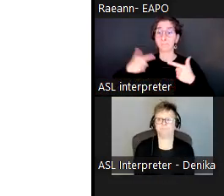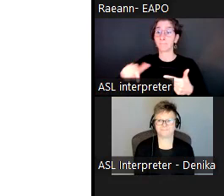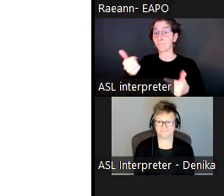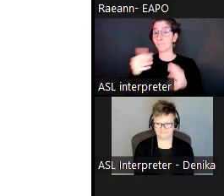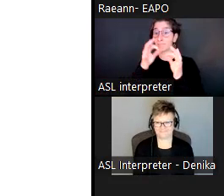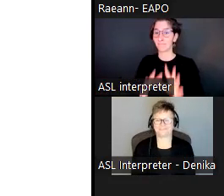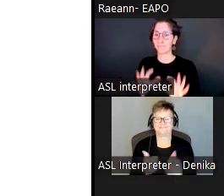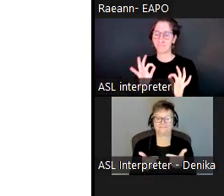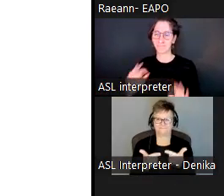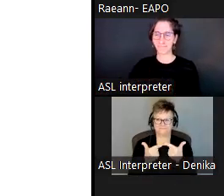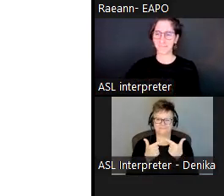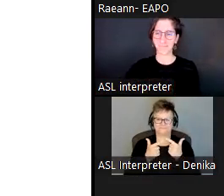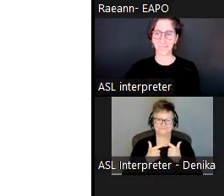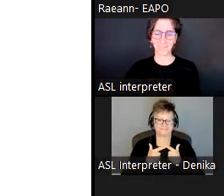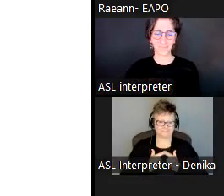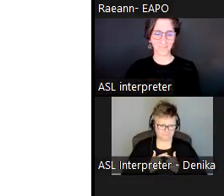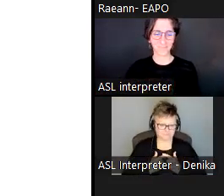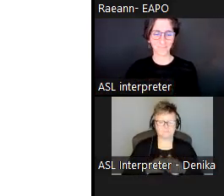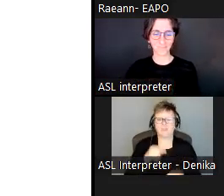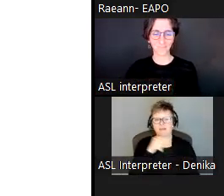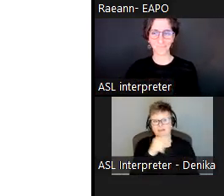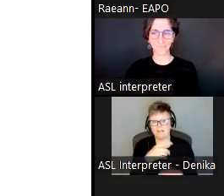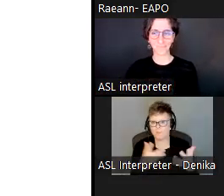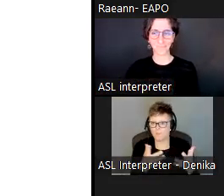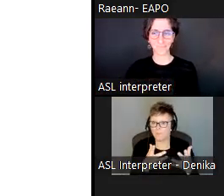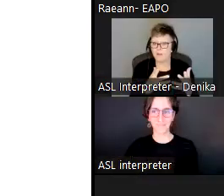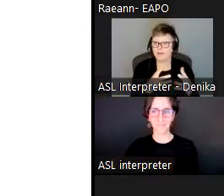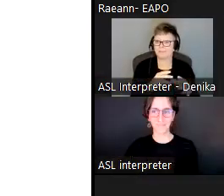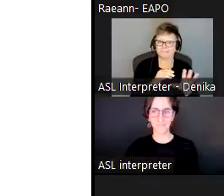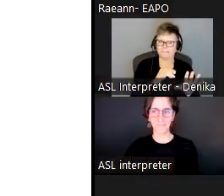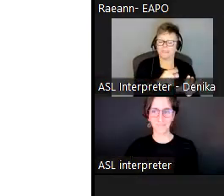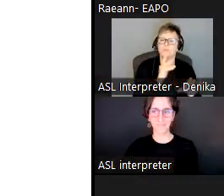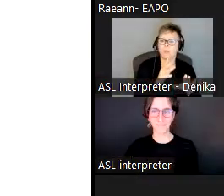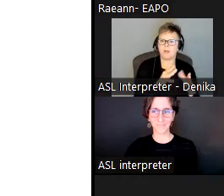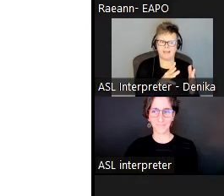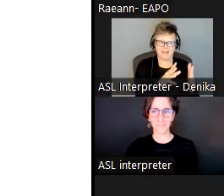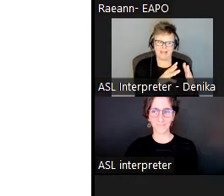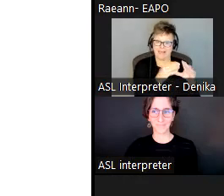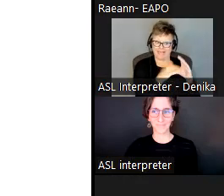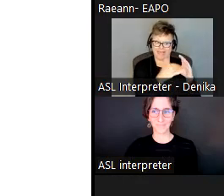email forwarding rule to receive a copy of all the incoming emails to their own email account.